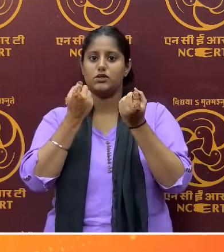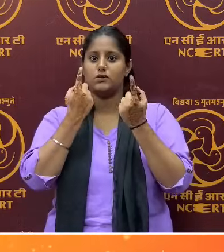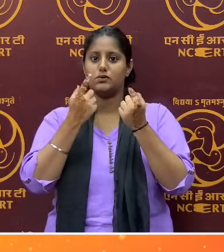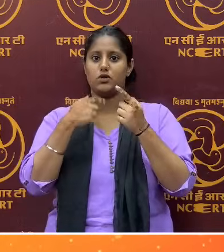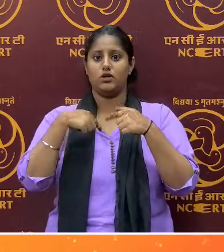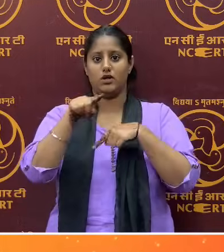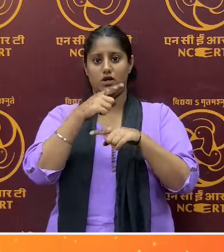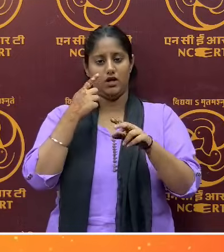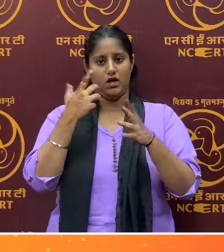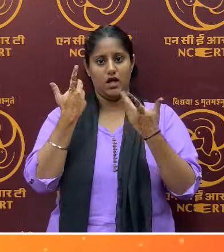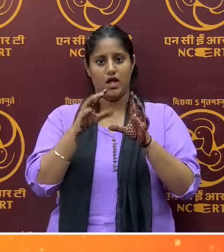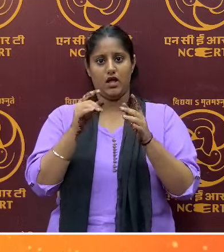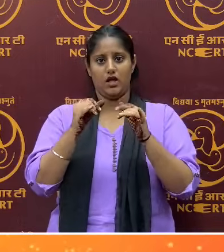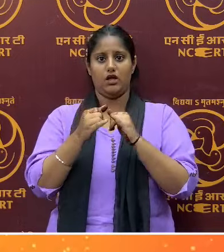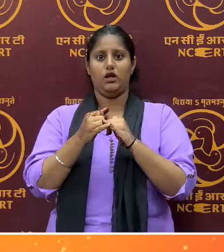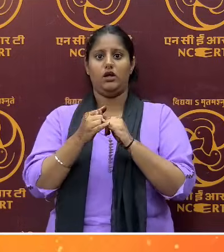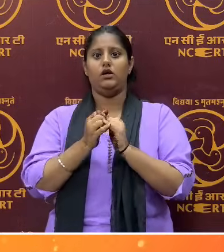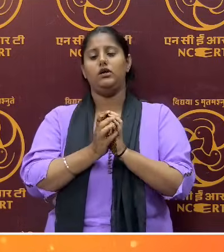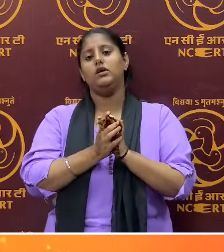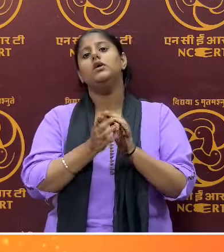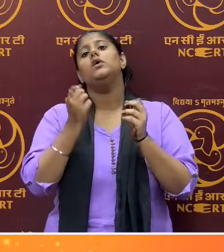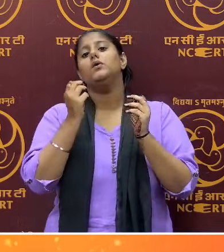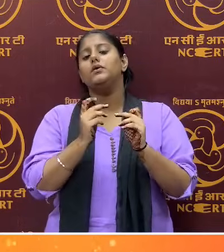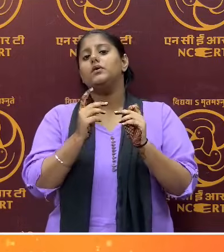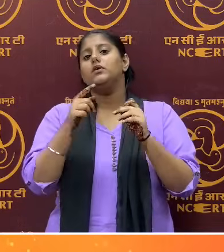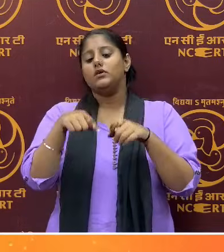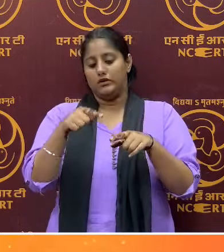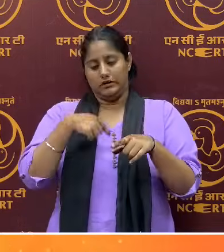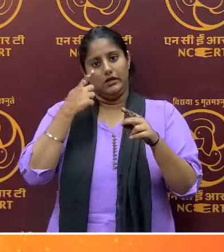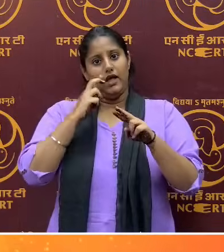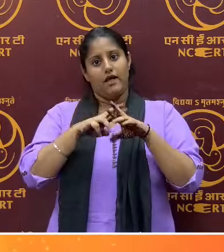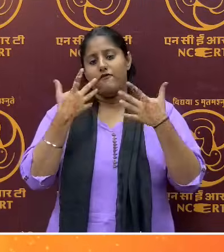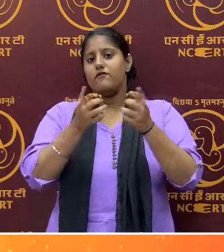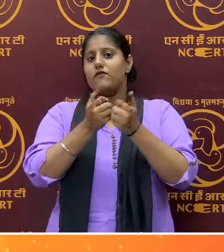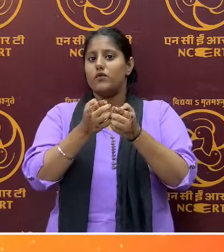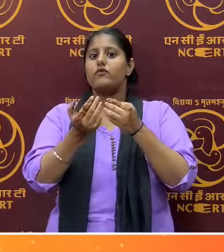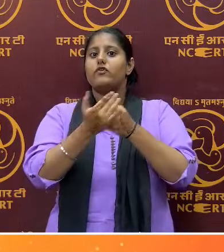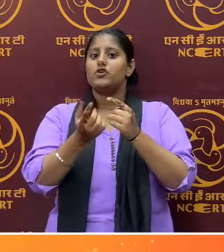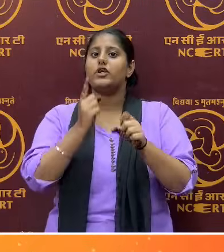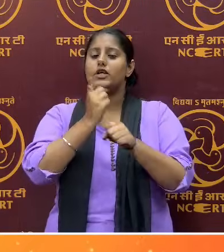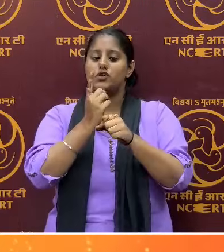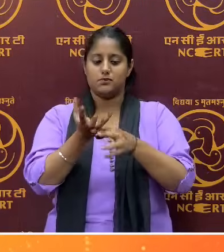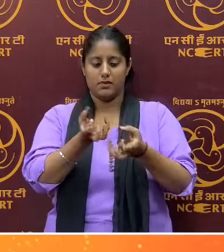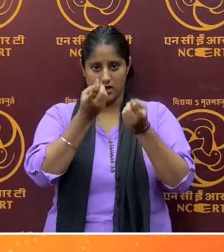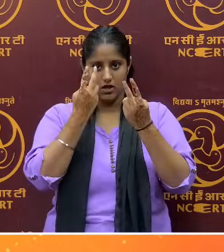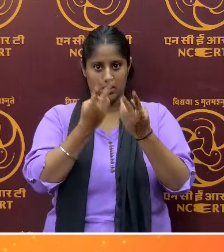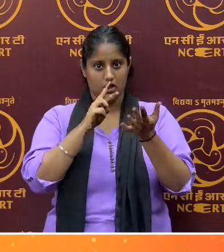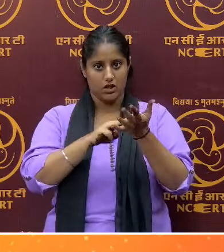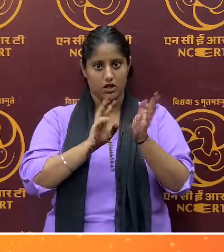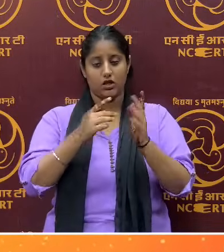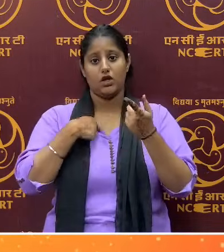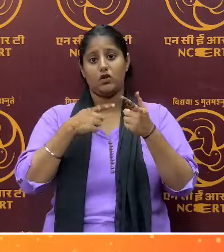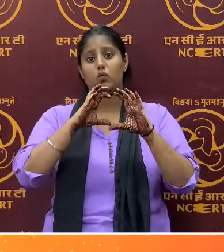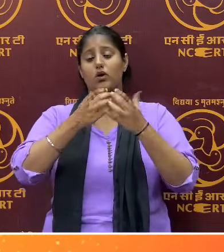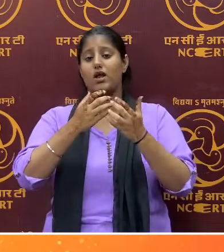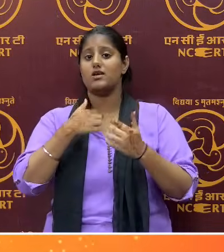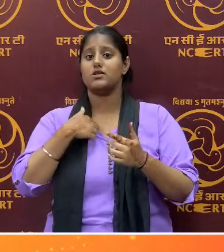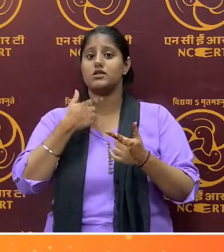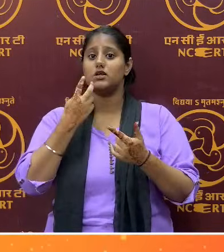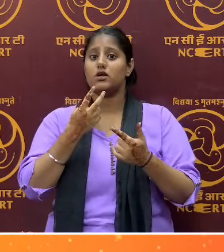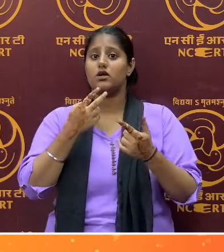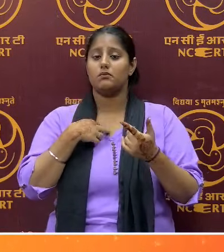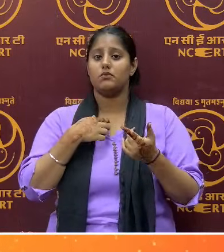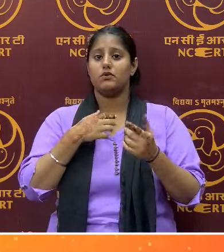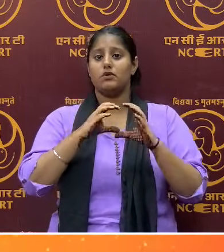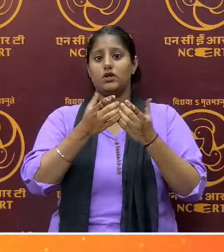screening to the teacher. Okay. So there one notification will come to the teacher. Teacher will get to know like which class assigned